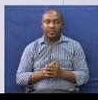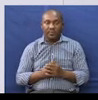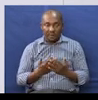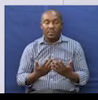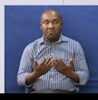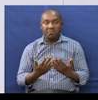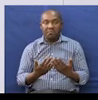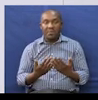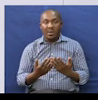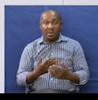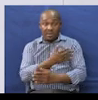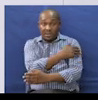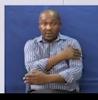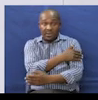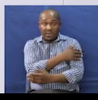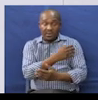Services in order